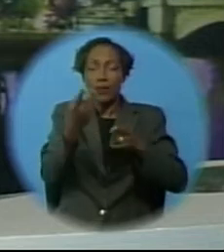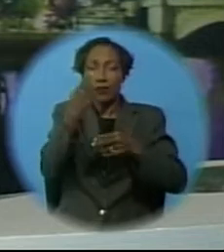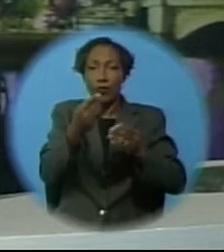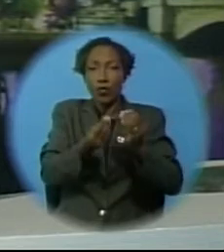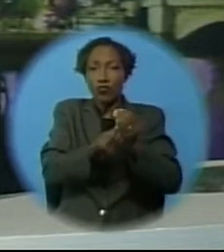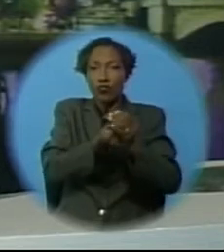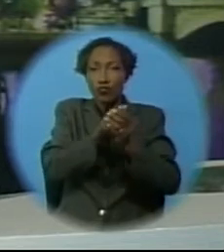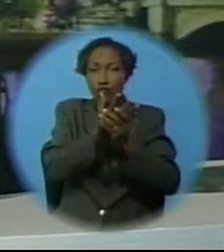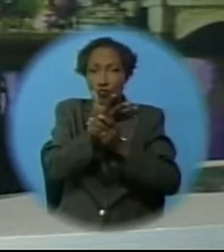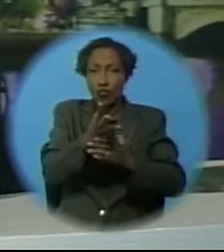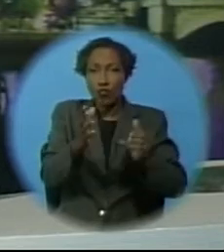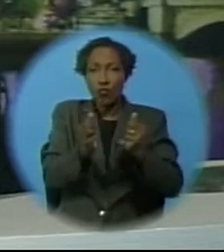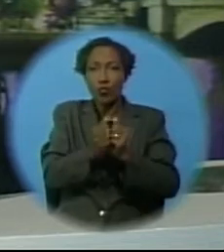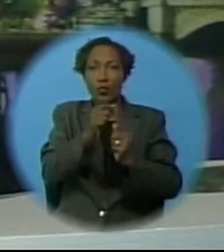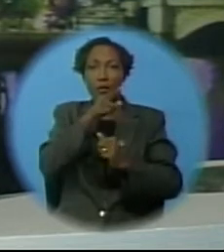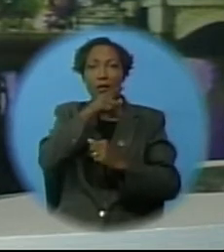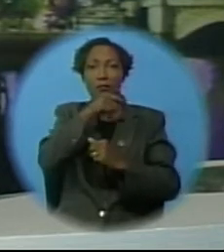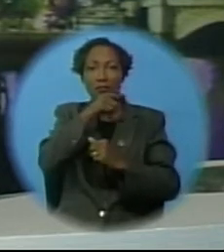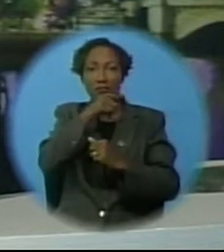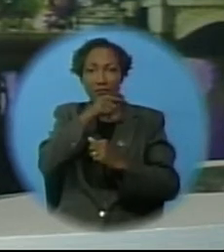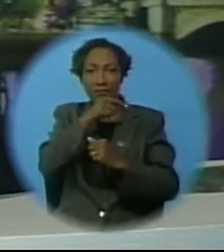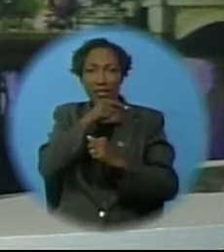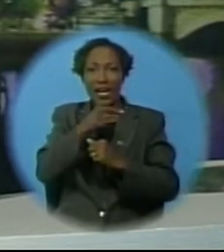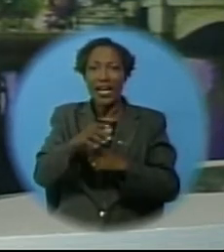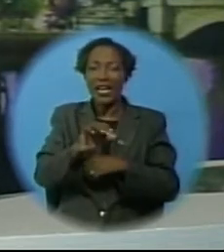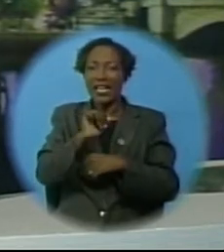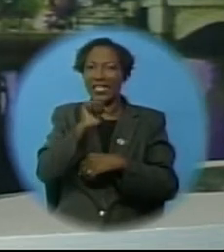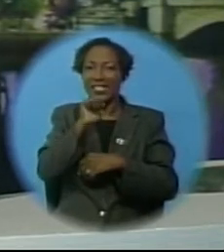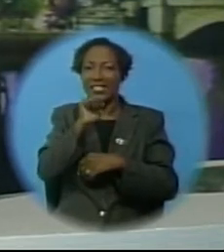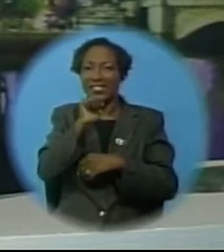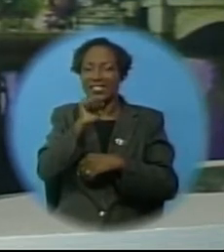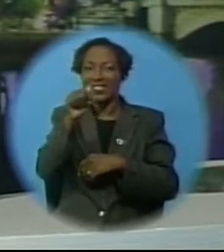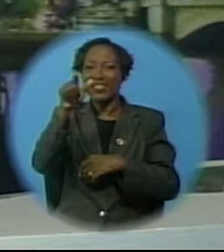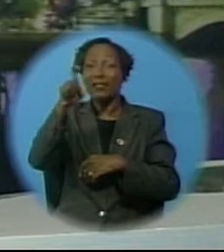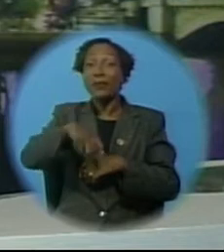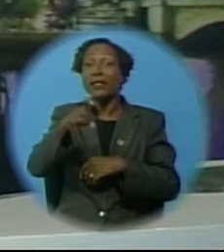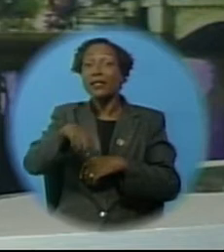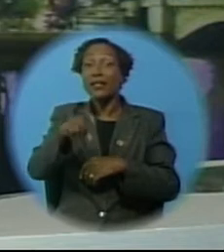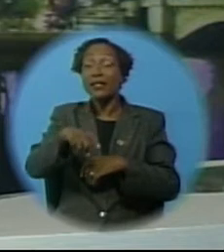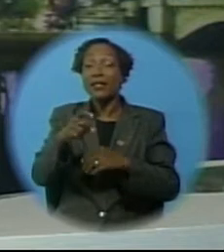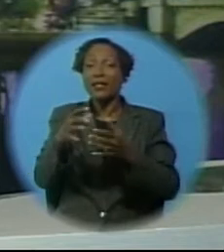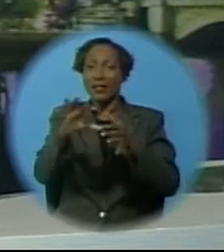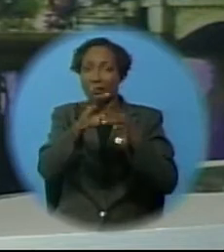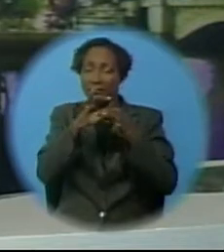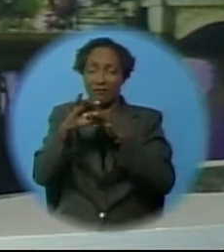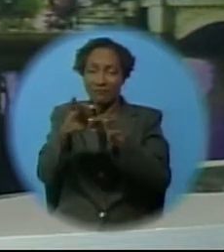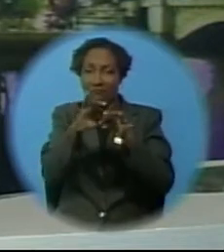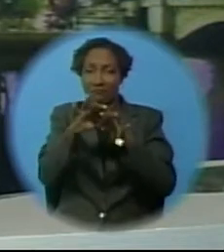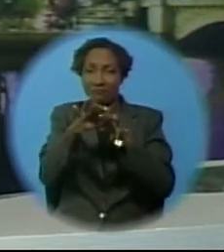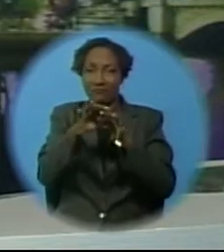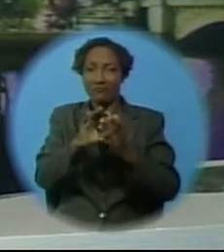poultry. However, he says it will not be maximized without cooperation from the right entities.